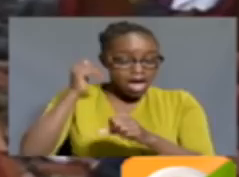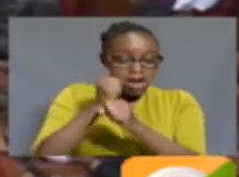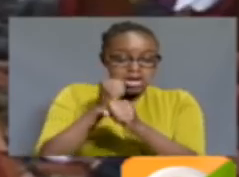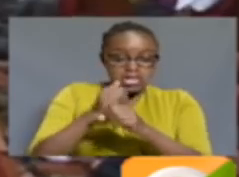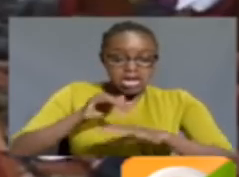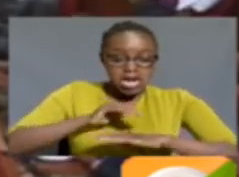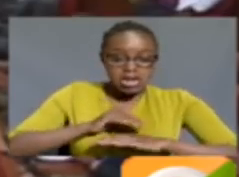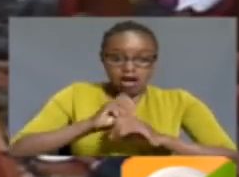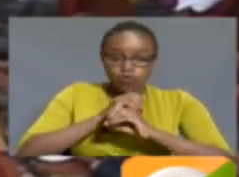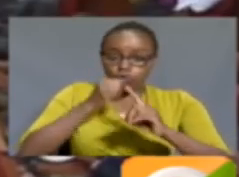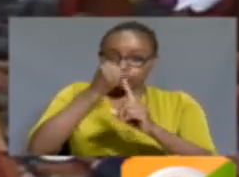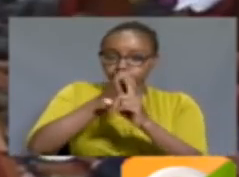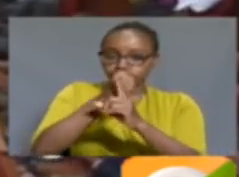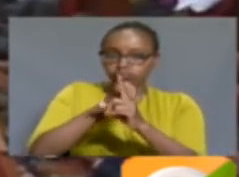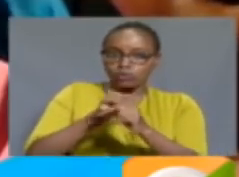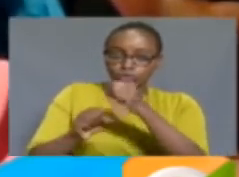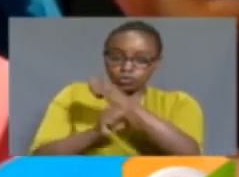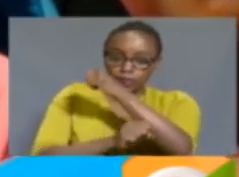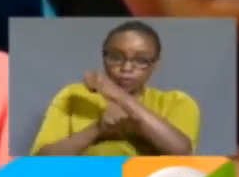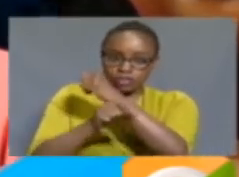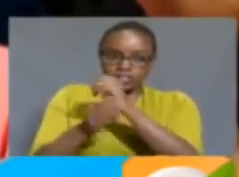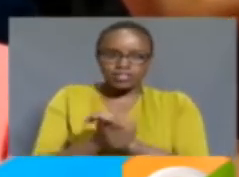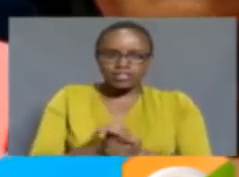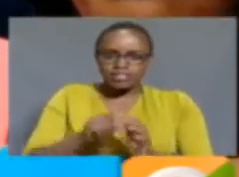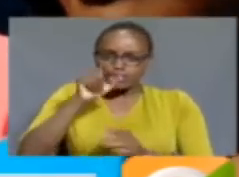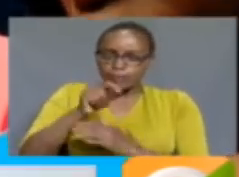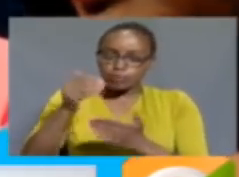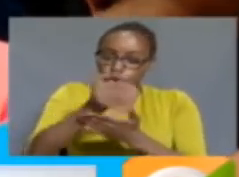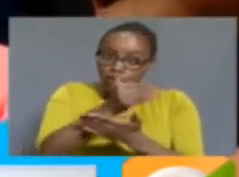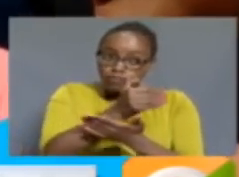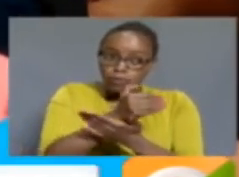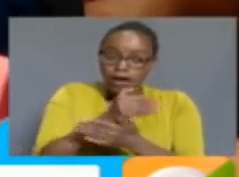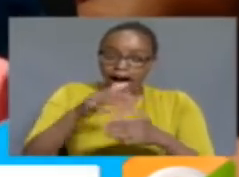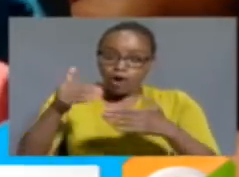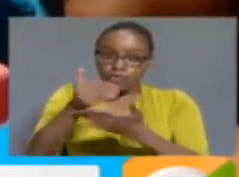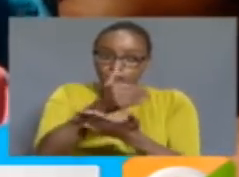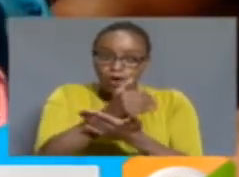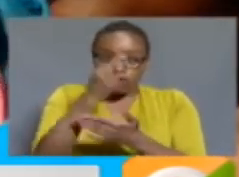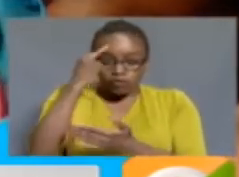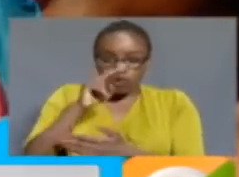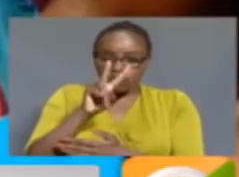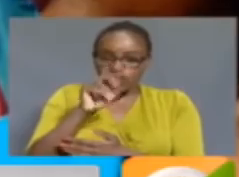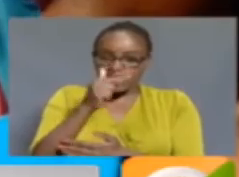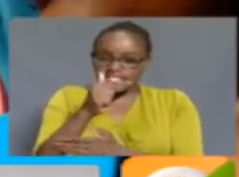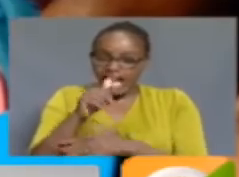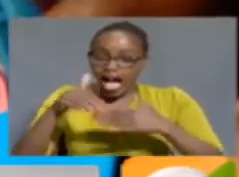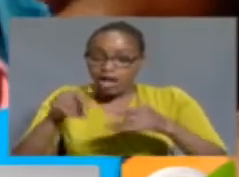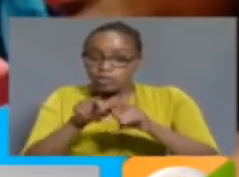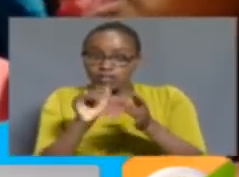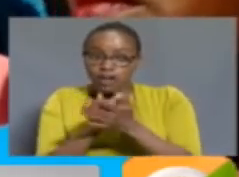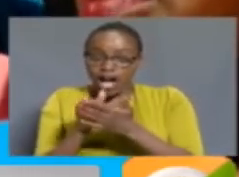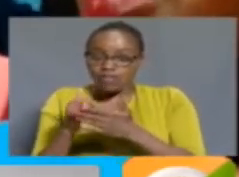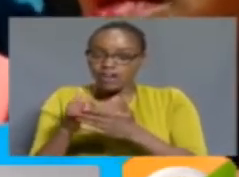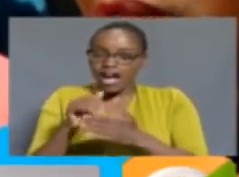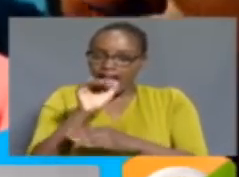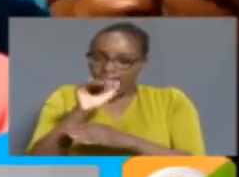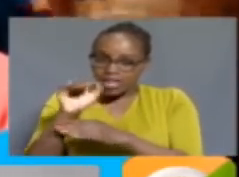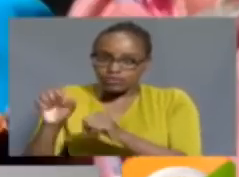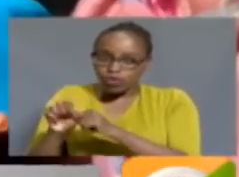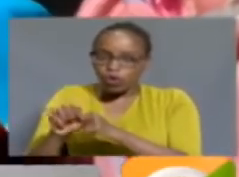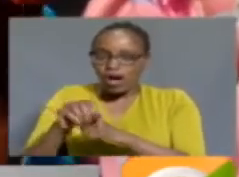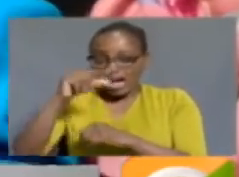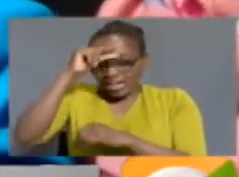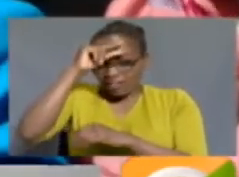marshal members to support their cause. They should have mobilized the way they mobilized for VAT, the way they have mobilized for government